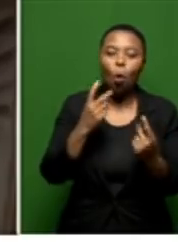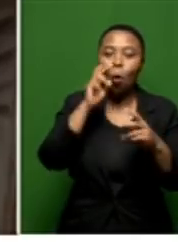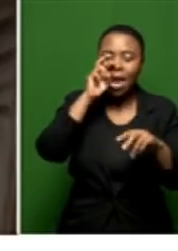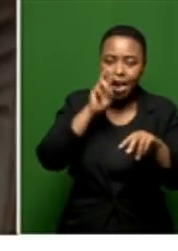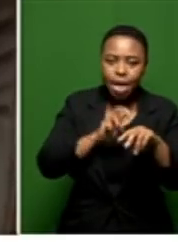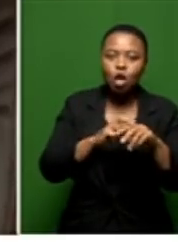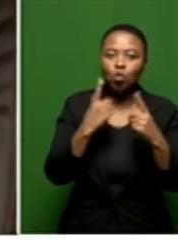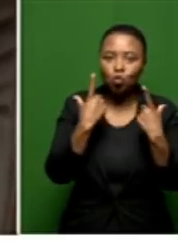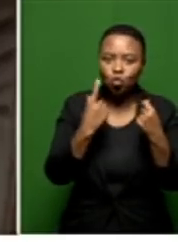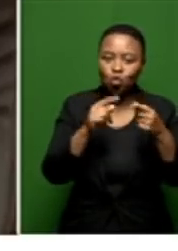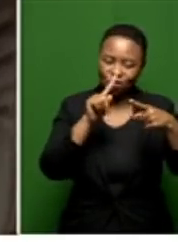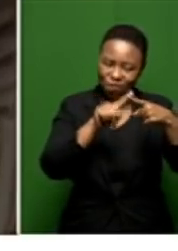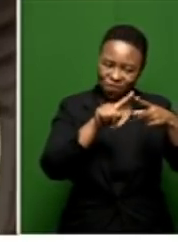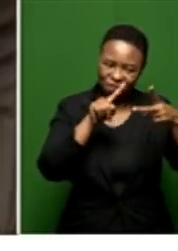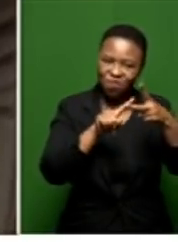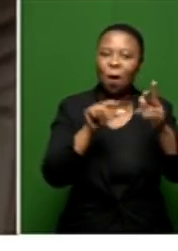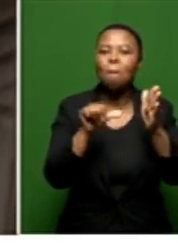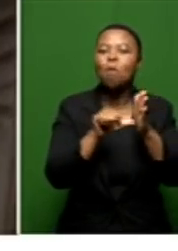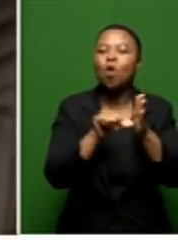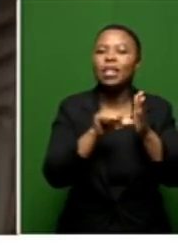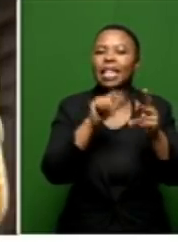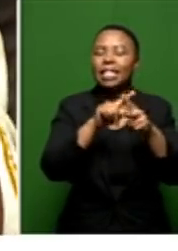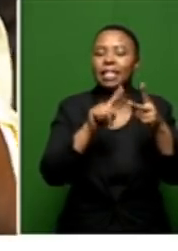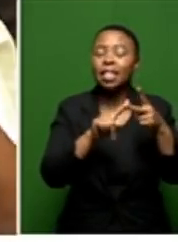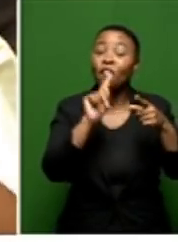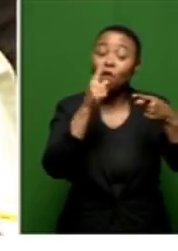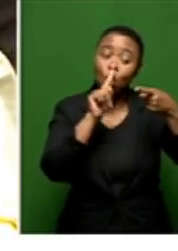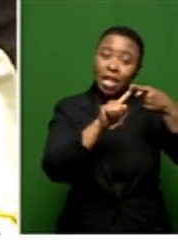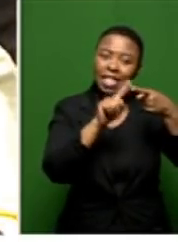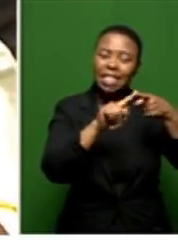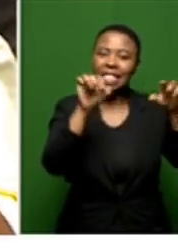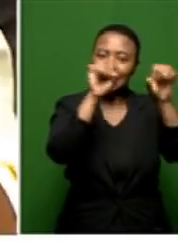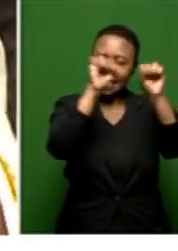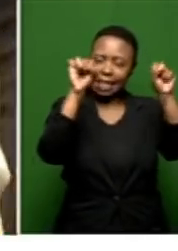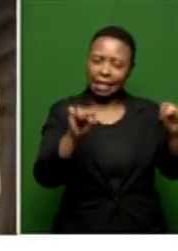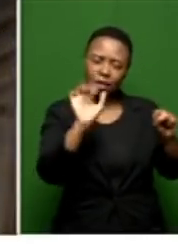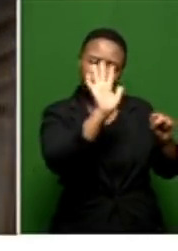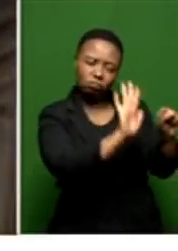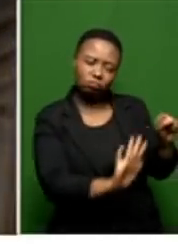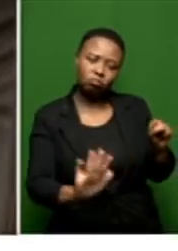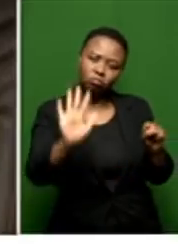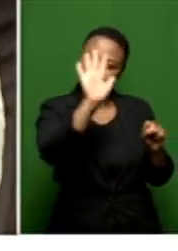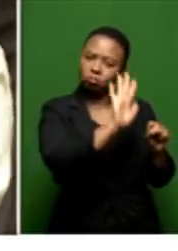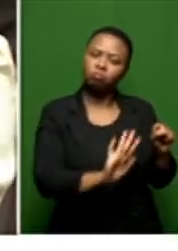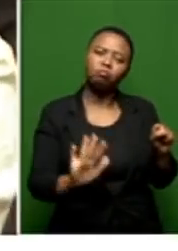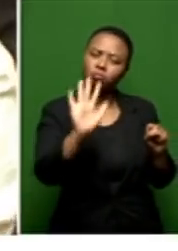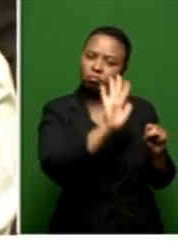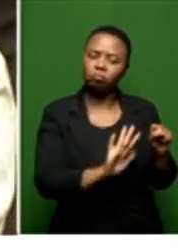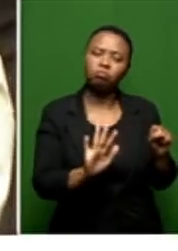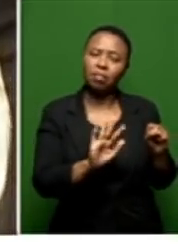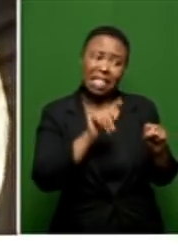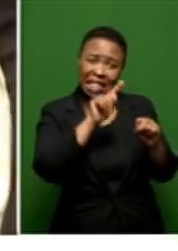that are critical in my view. Firstly, look at the system as a whole. Does this system have